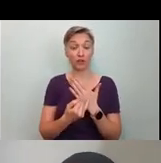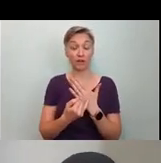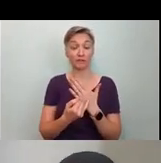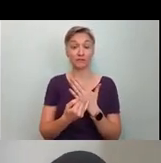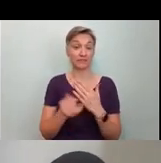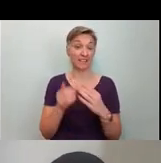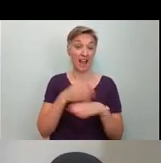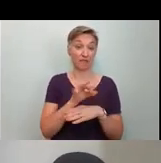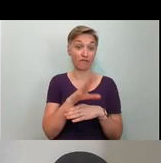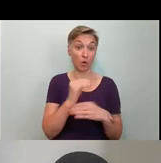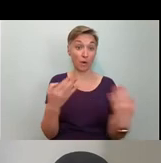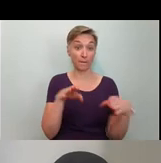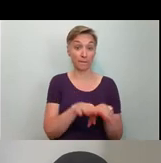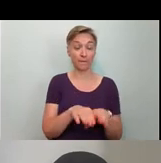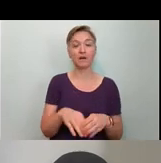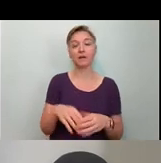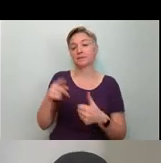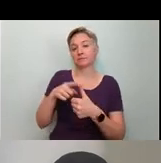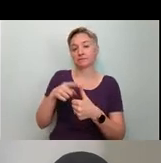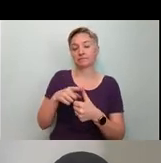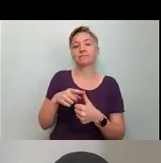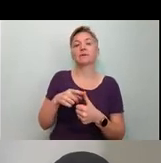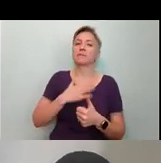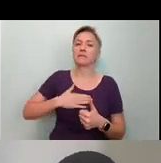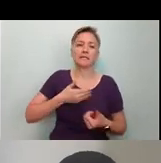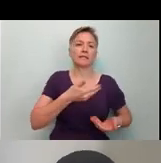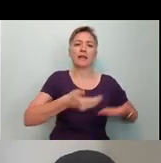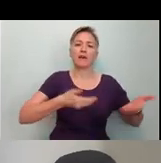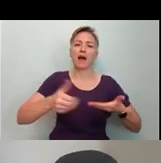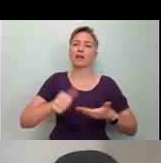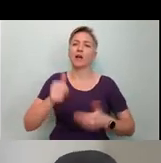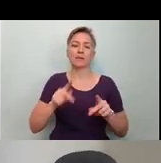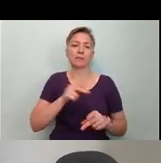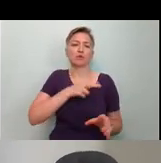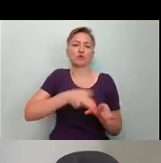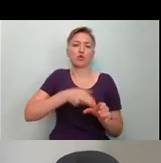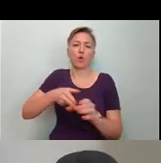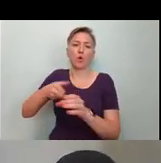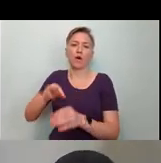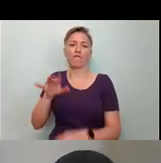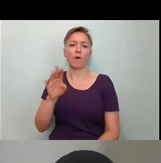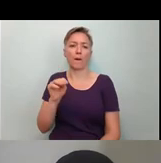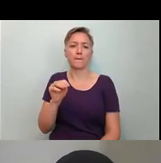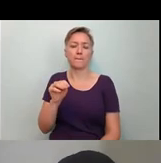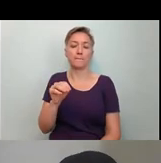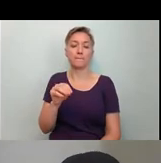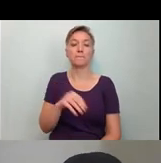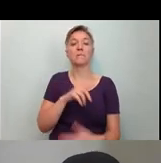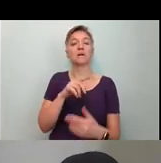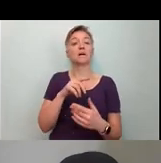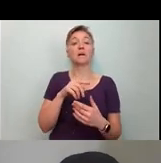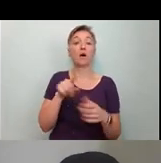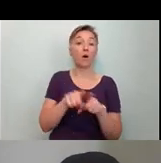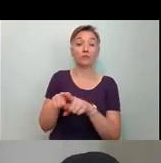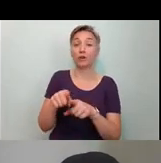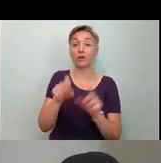today. First of all, again, we encourage you to invite others to join us for future forums, but you can provide us feedback on what you thought